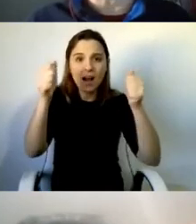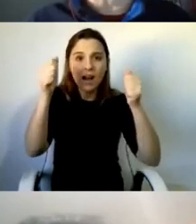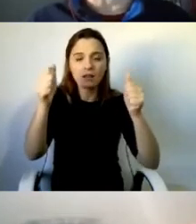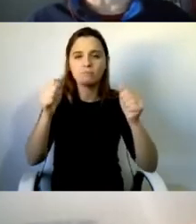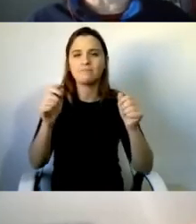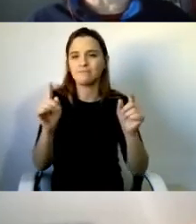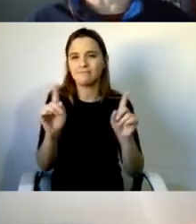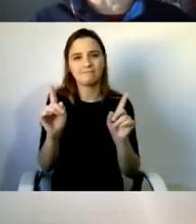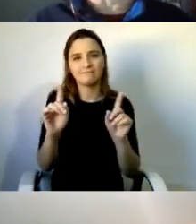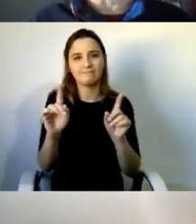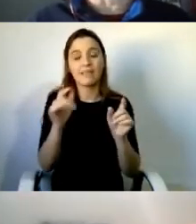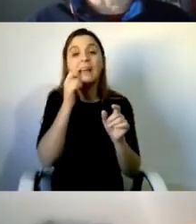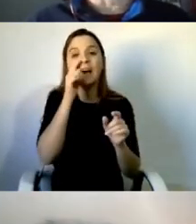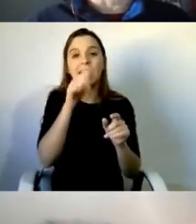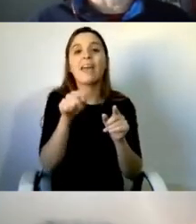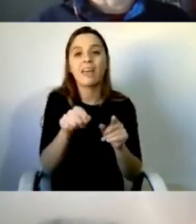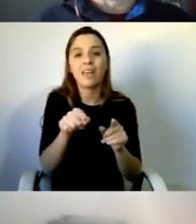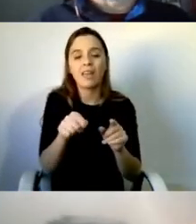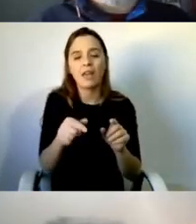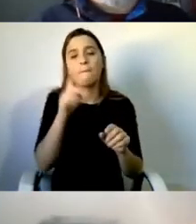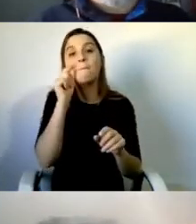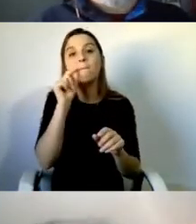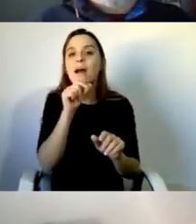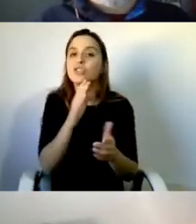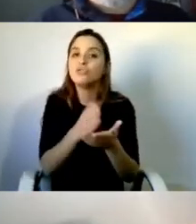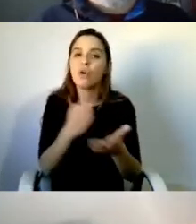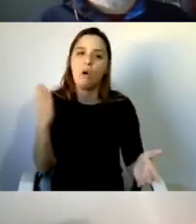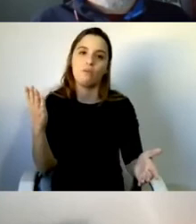bad because on the one hand,